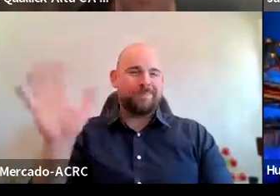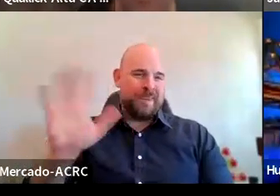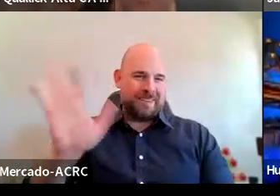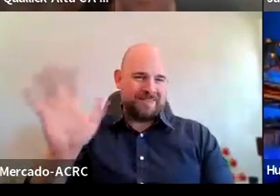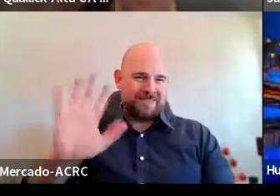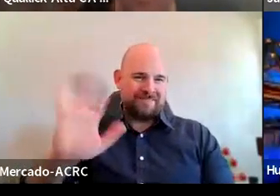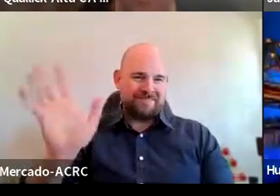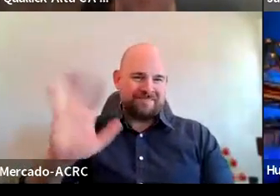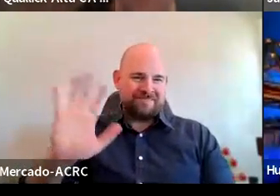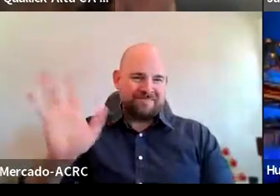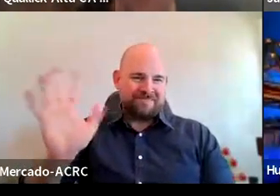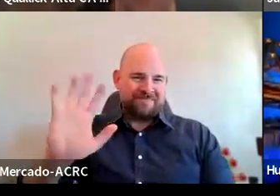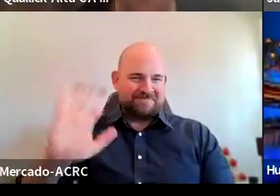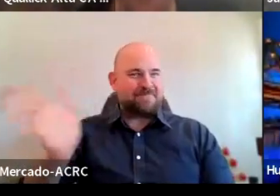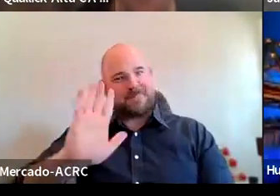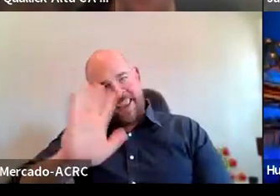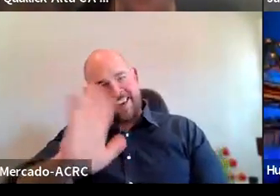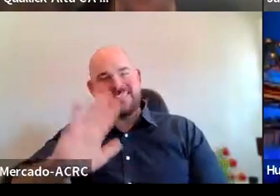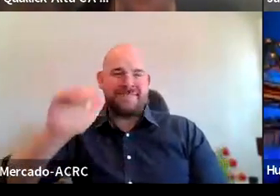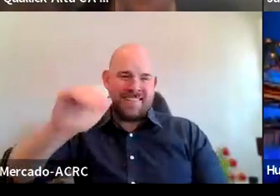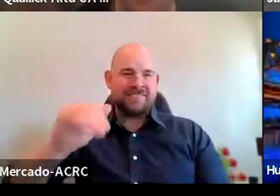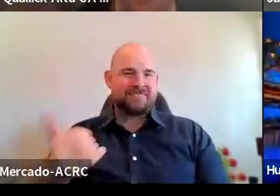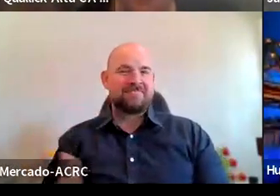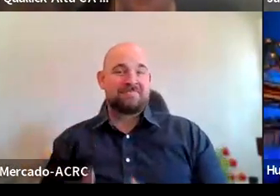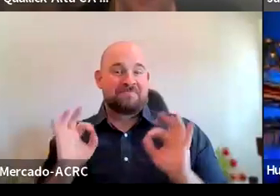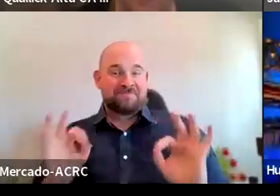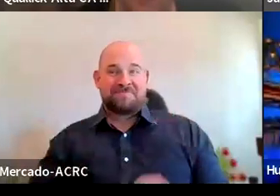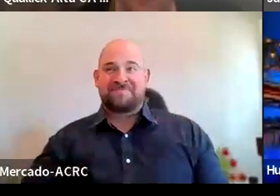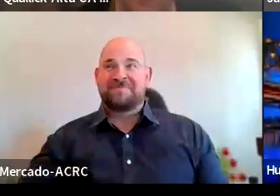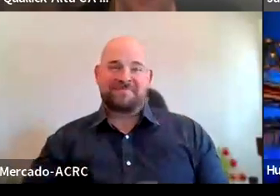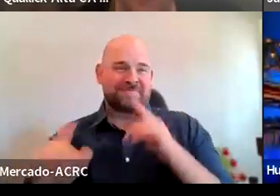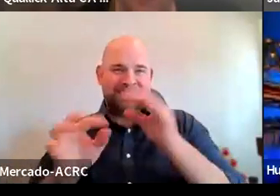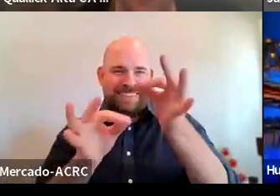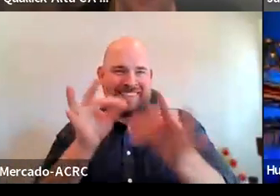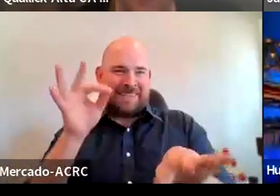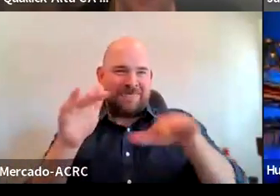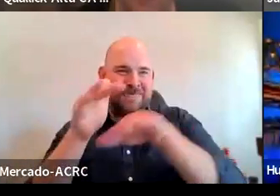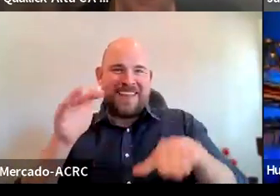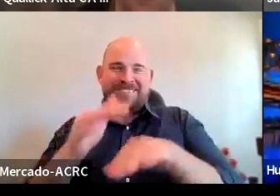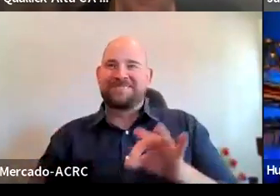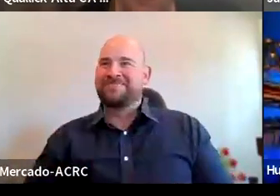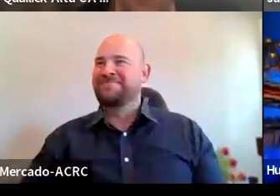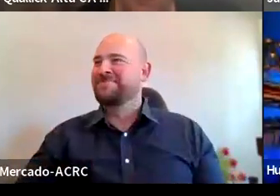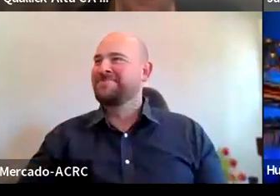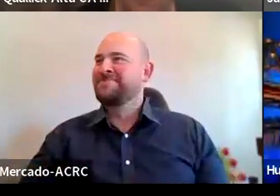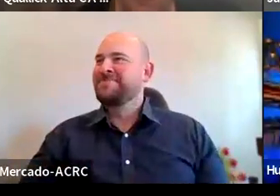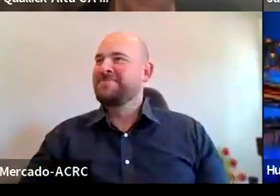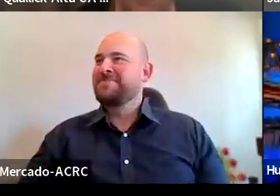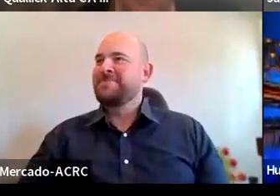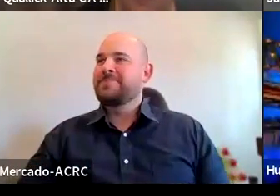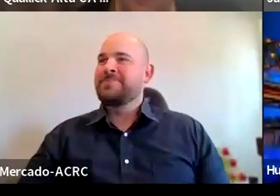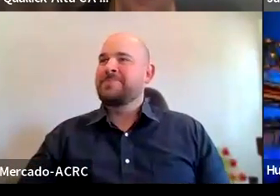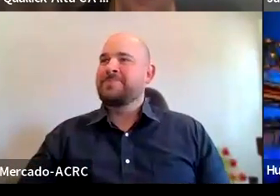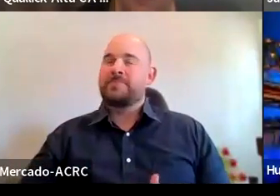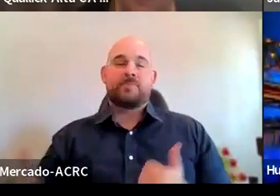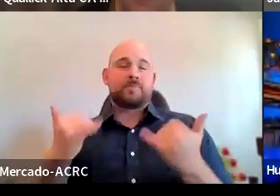Very easy. Or the wave again. Hello, goodbye. Okay. So those ones are pretty simple and